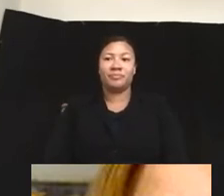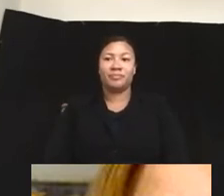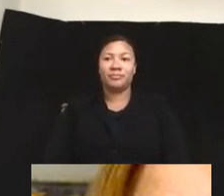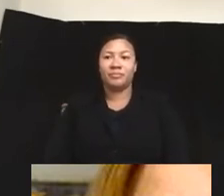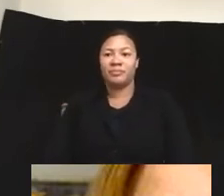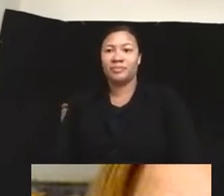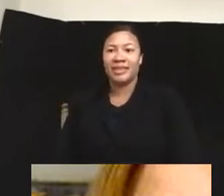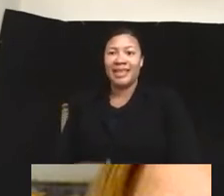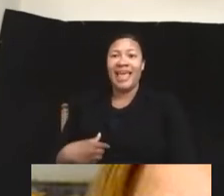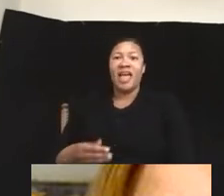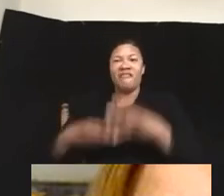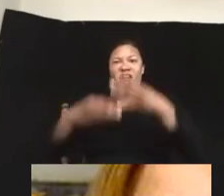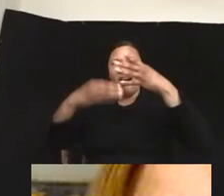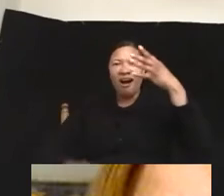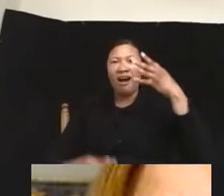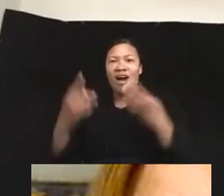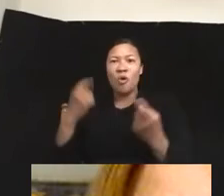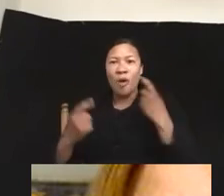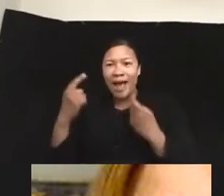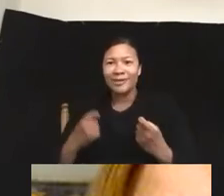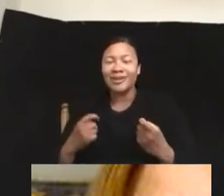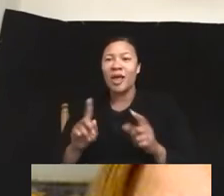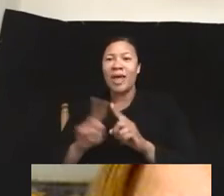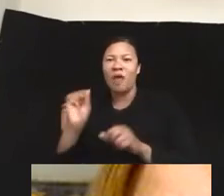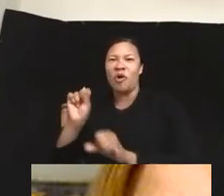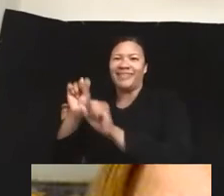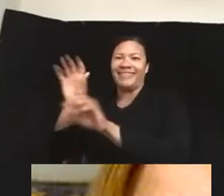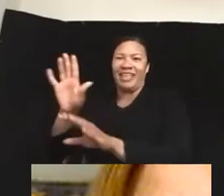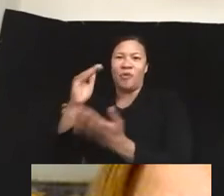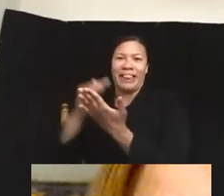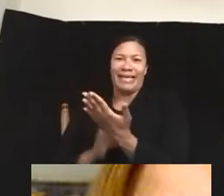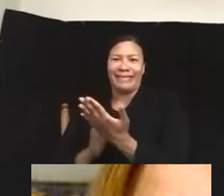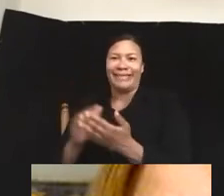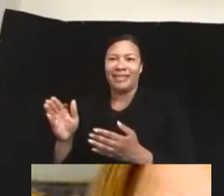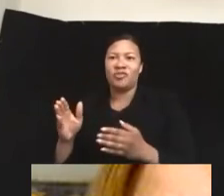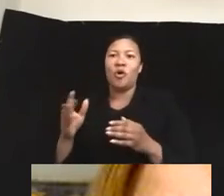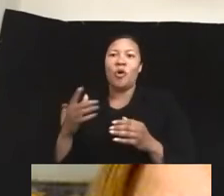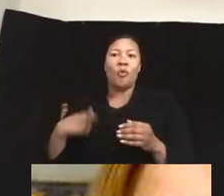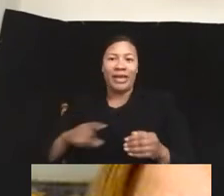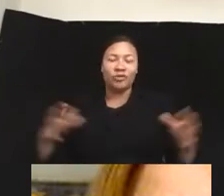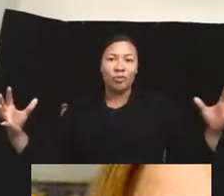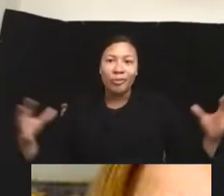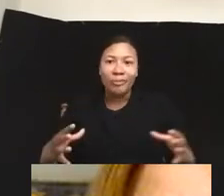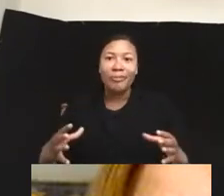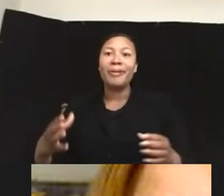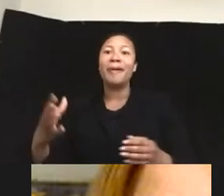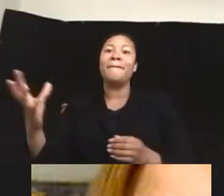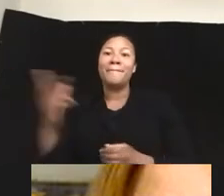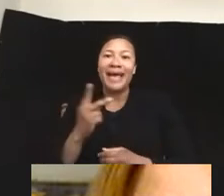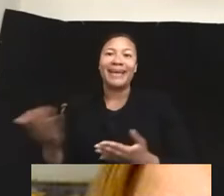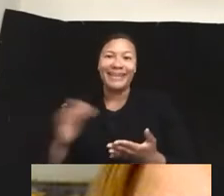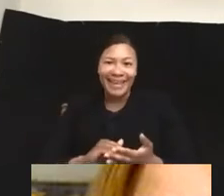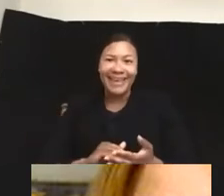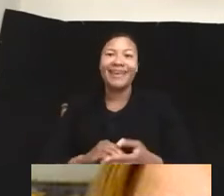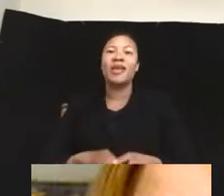There's so many more questions, but I'm just going to send them to you because we're out of time. But that just means we need to bring you back, and it'll be in person after the pandemic, and